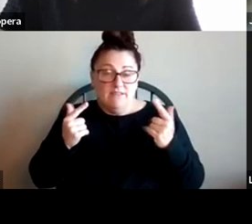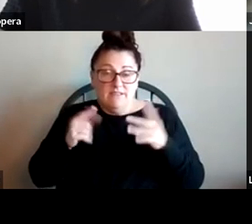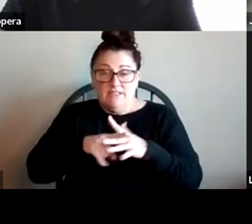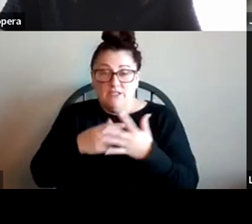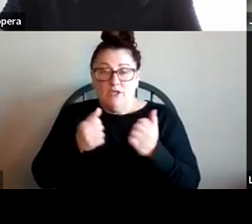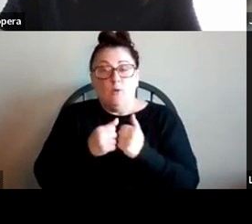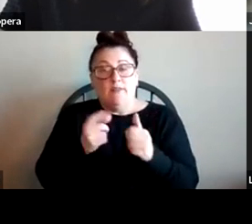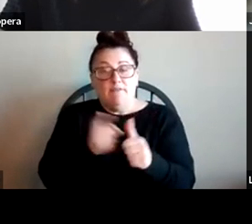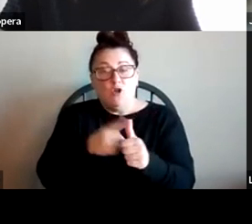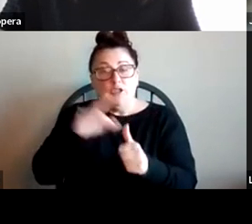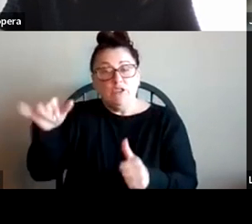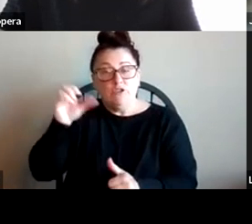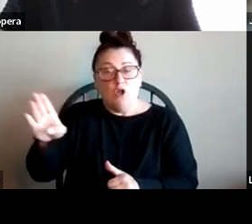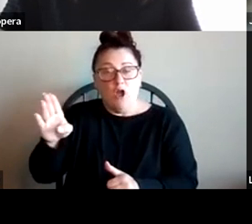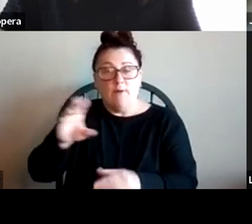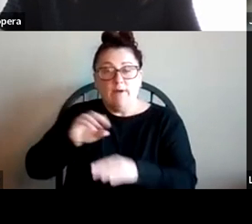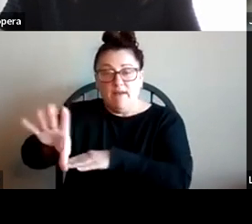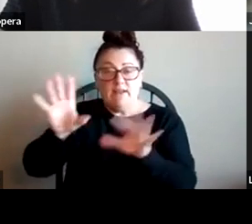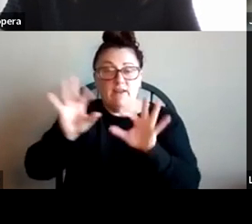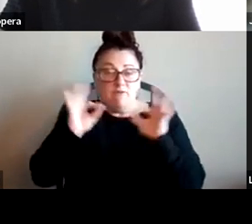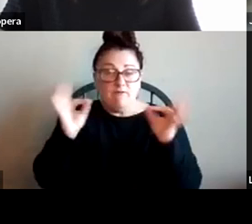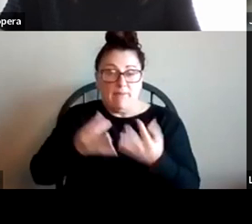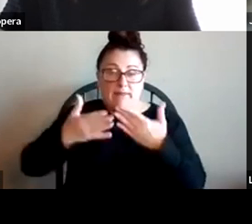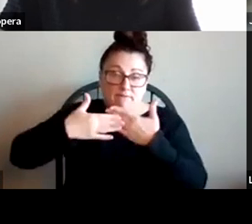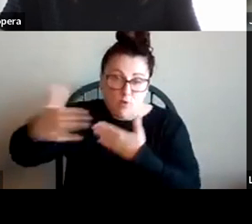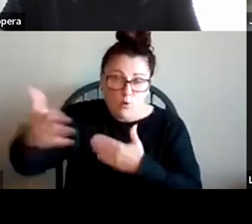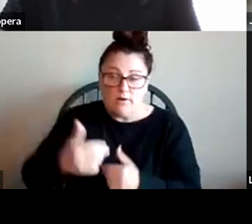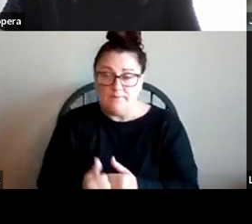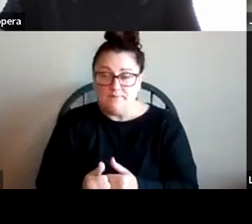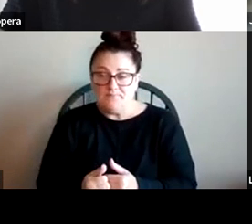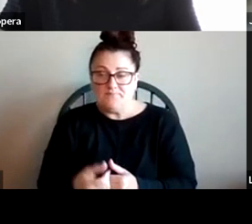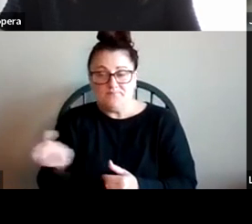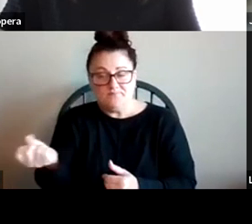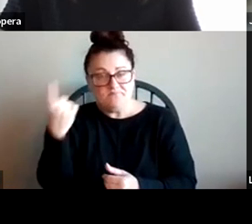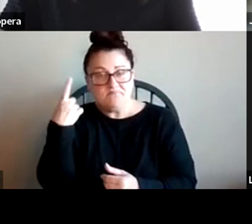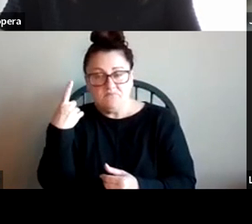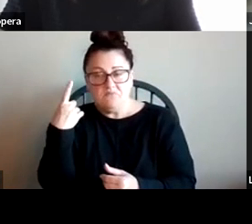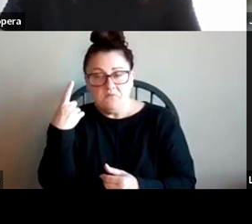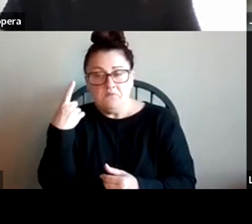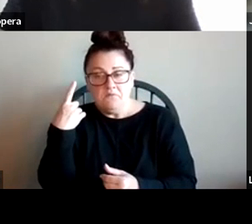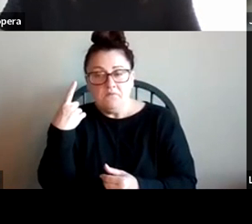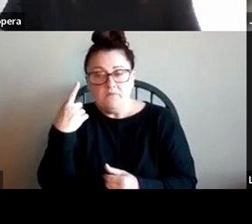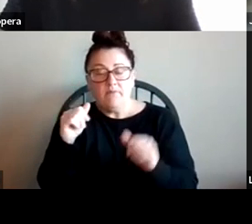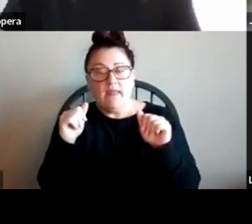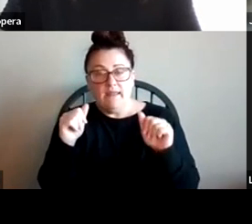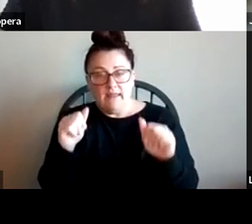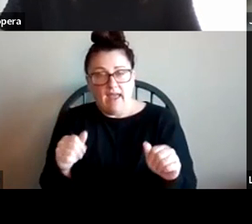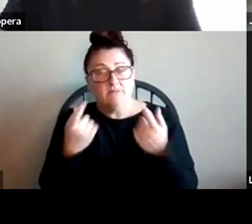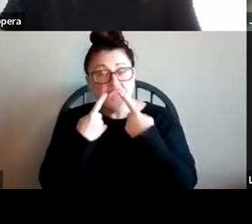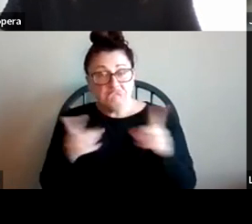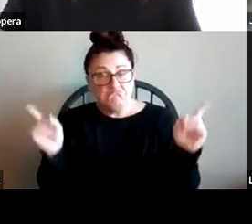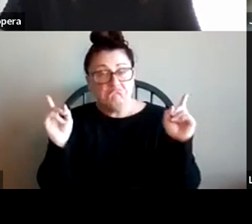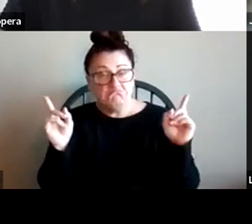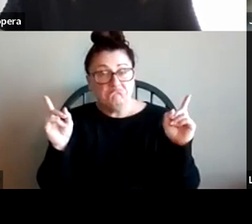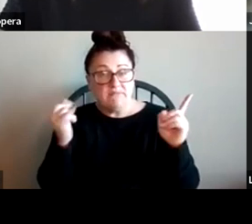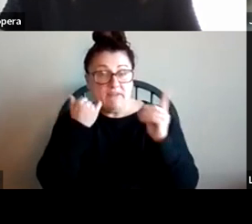and what that means for you and your family going forward. So I just want to underline the need, and it can be done if there's